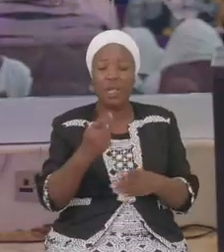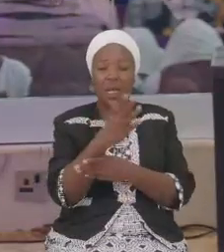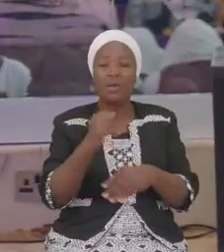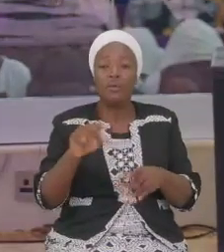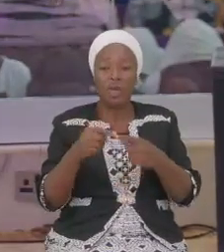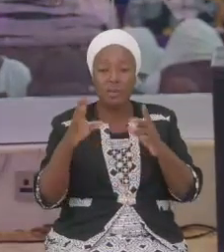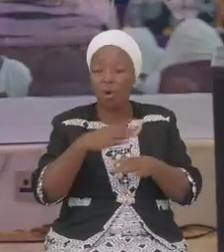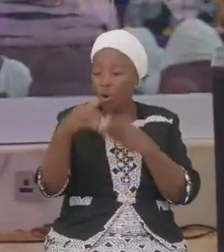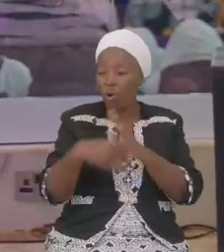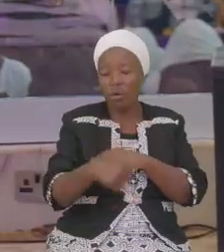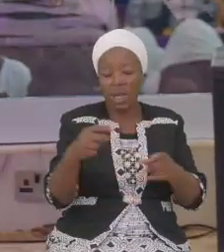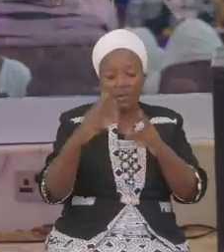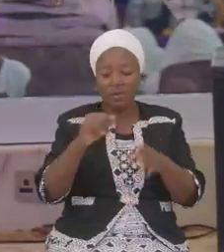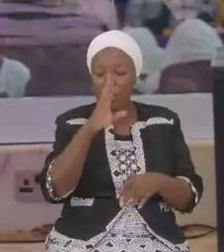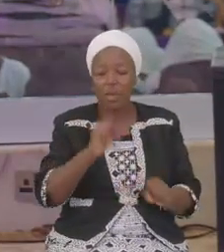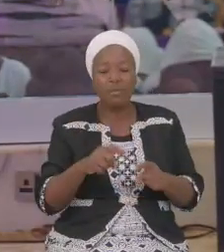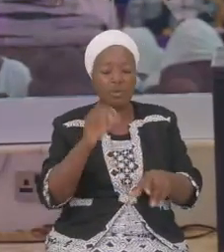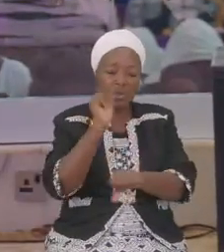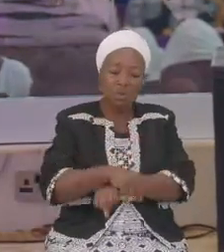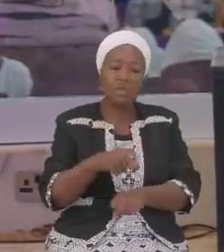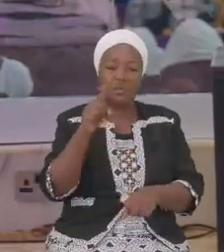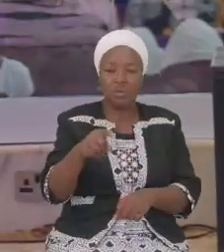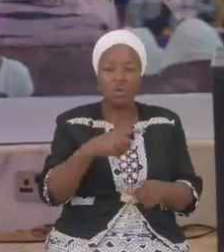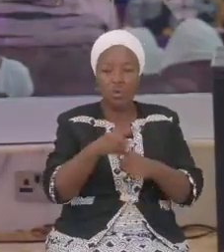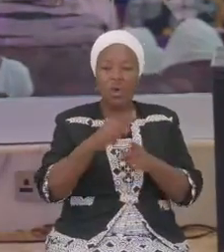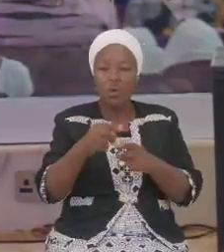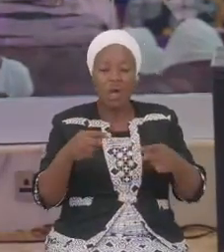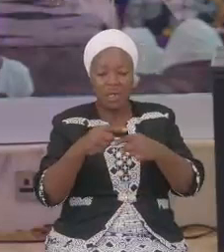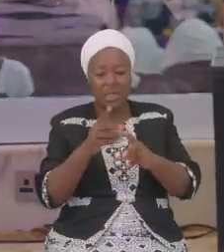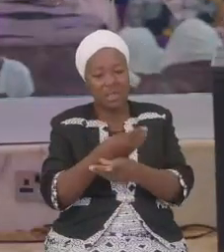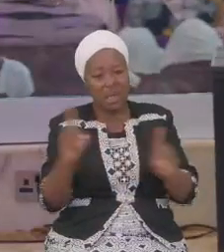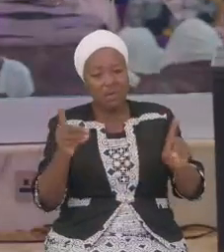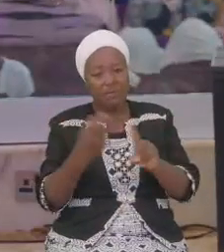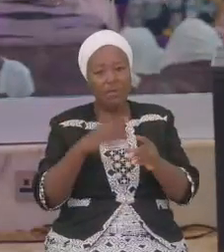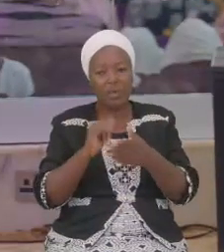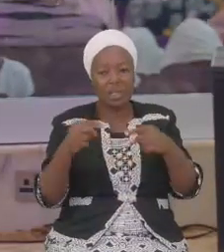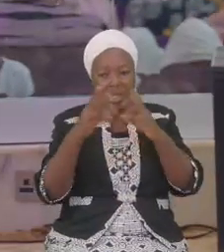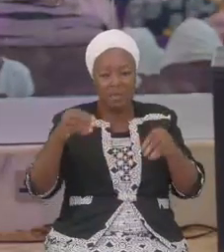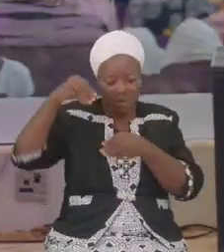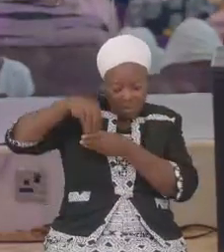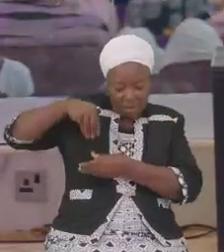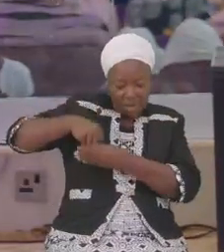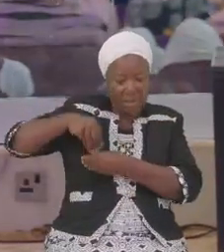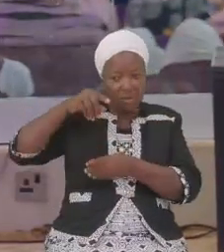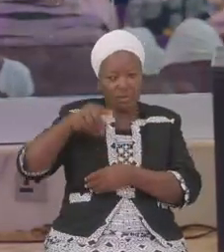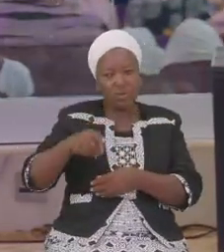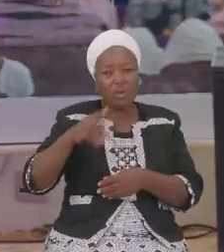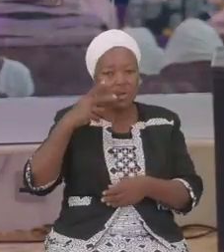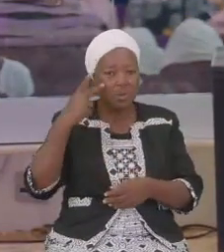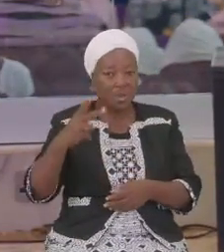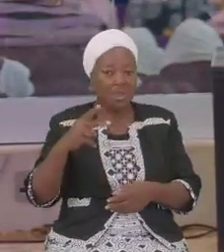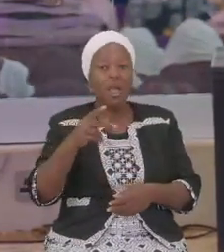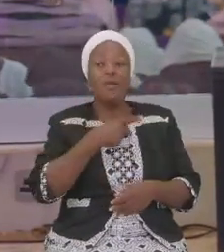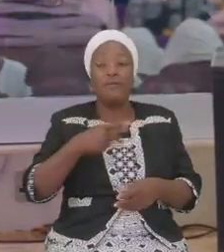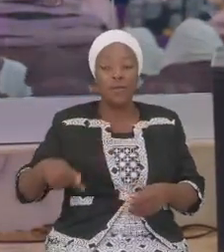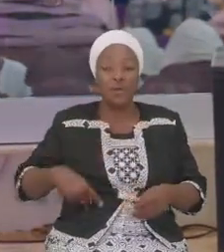overcome you when you are delivered from that enemy within. Let me illustrate. You see Pharaoh, and you see